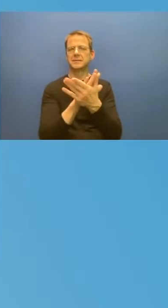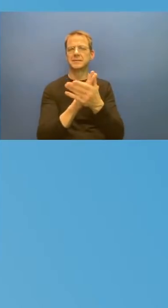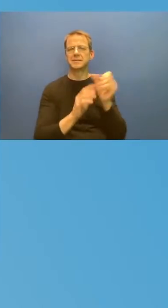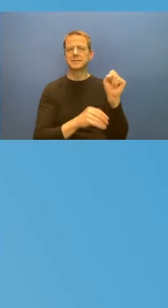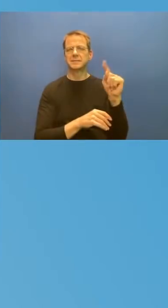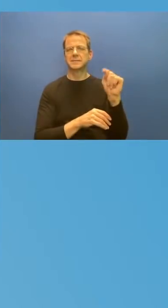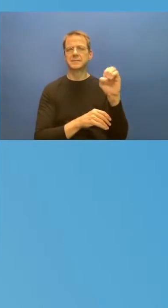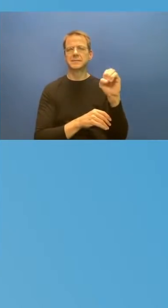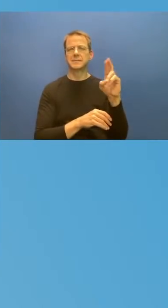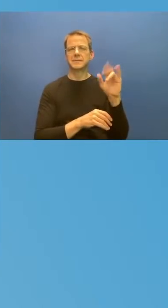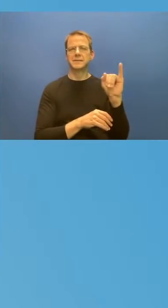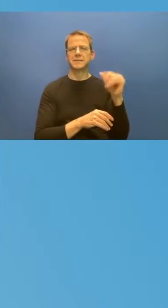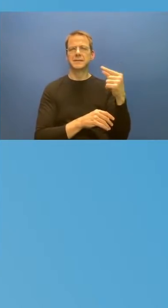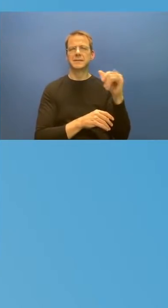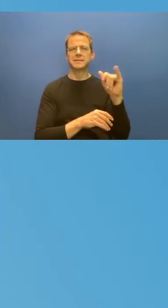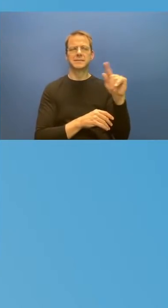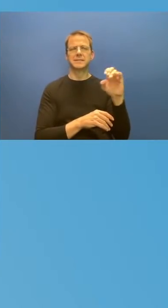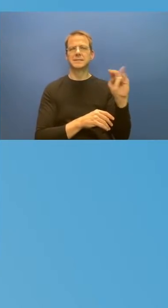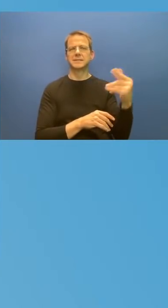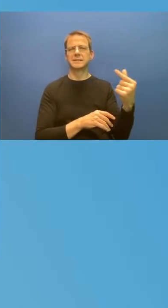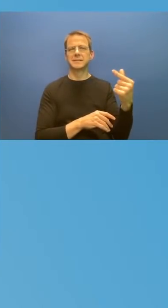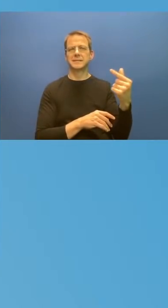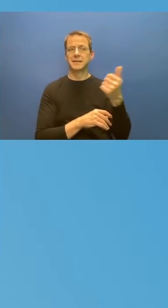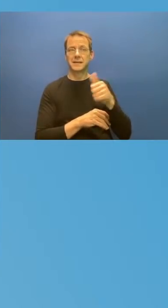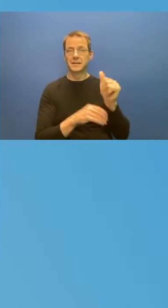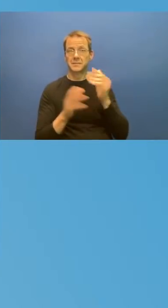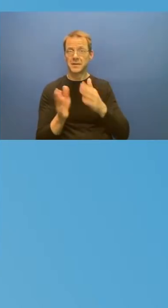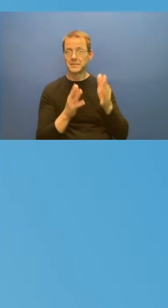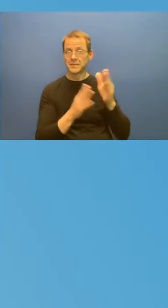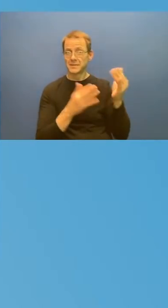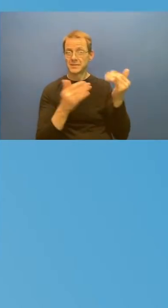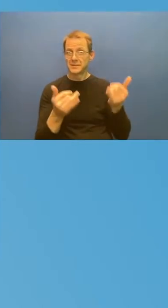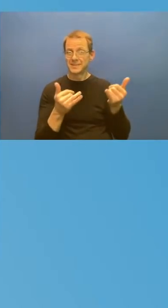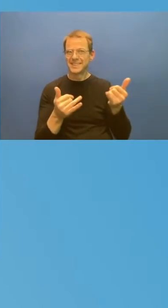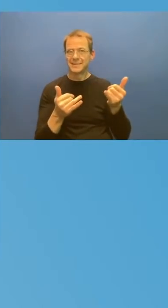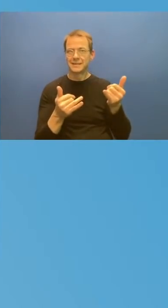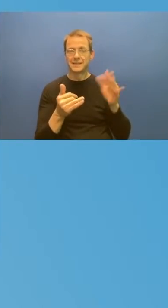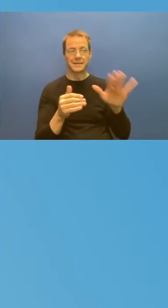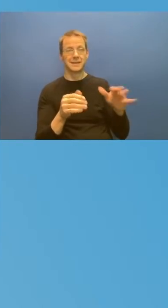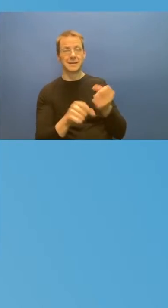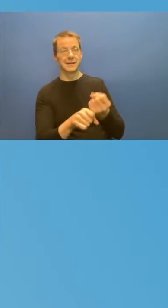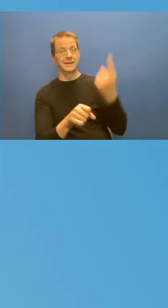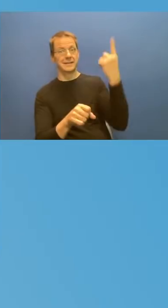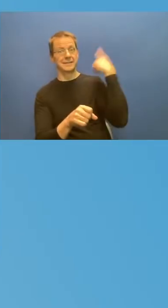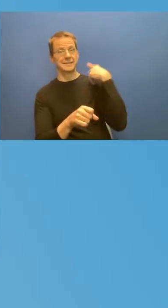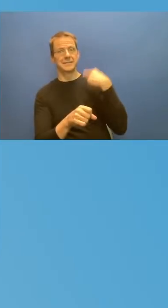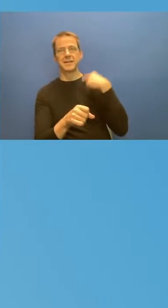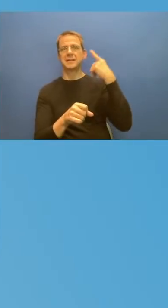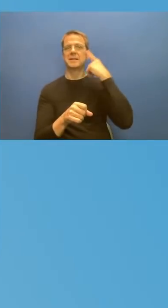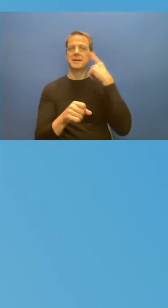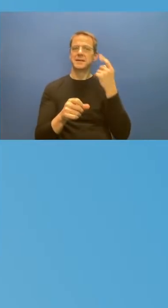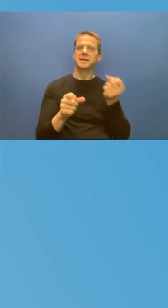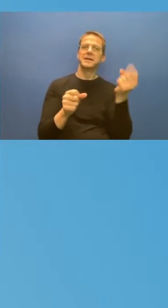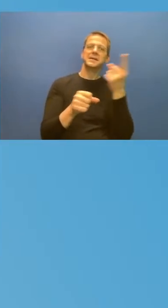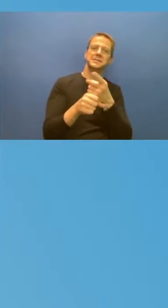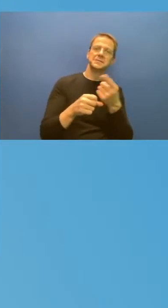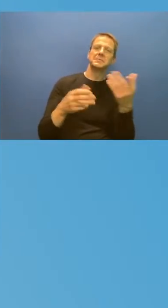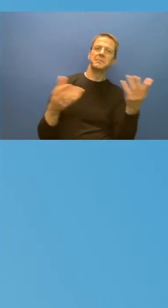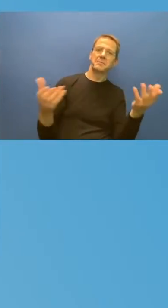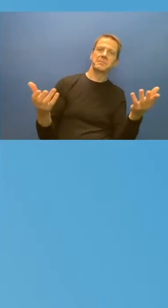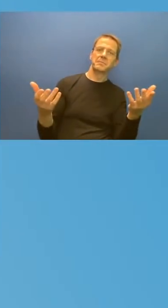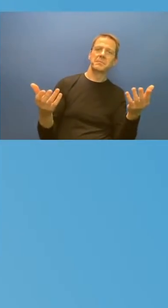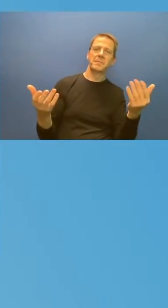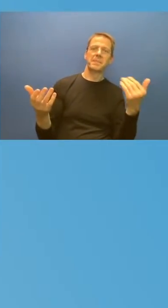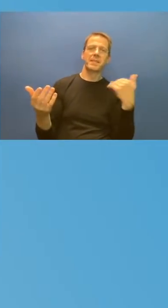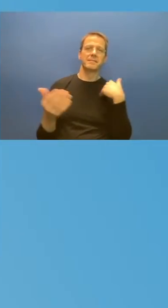time in this year we would already have such a vaccine, and it would be such a game changer, right? It could stop. We